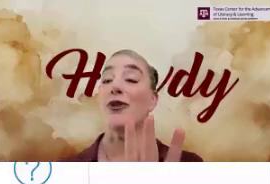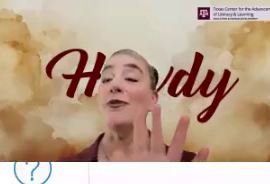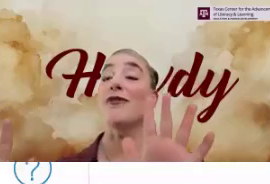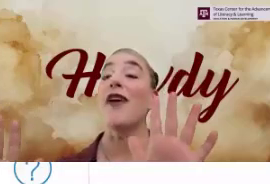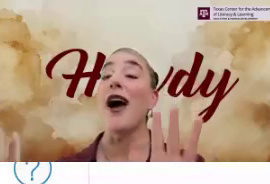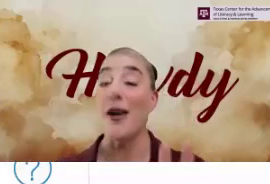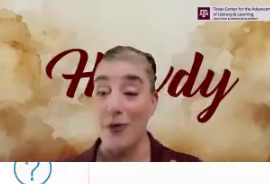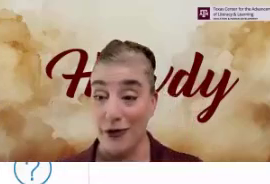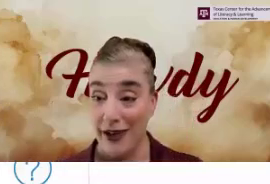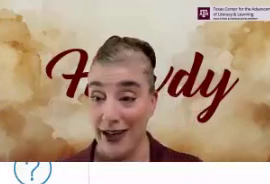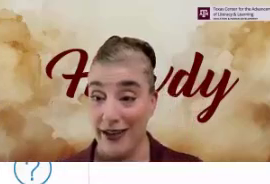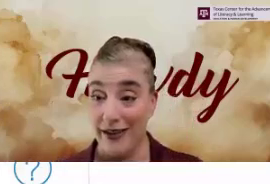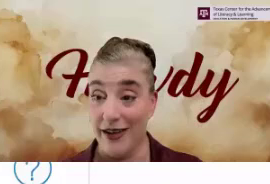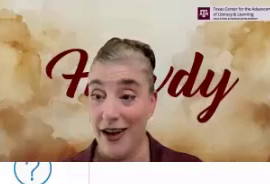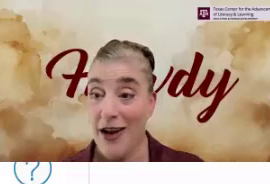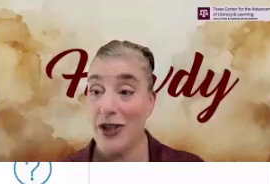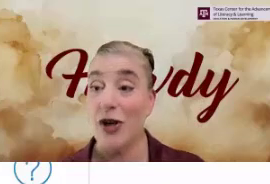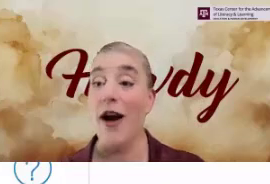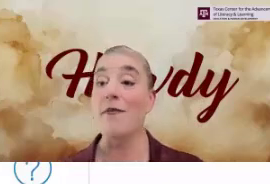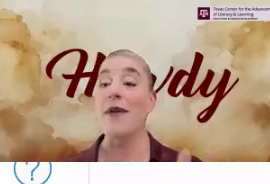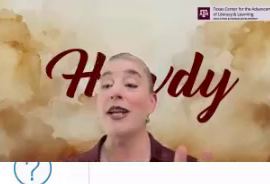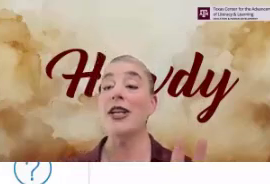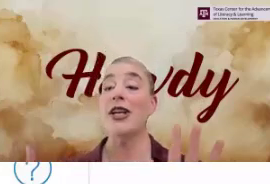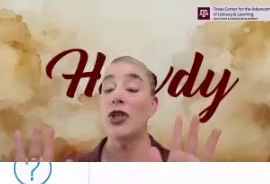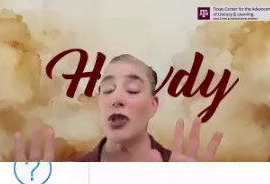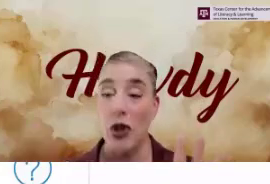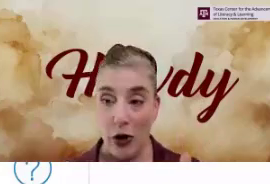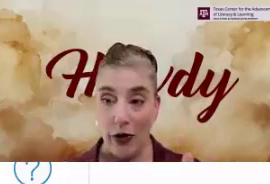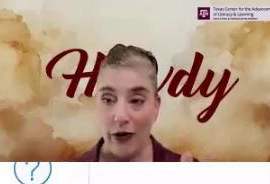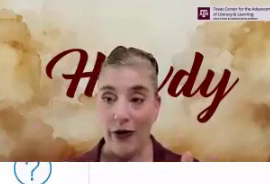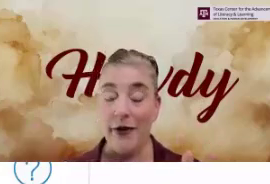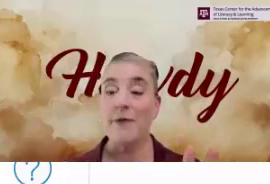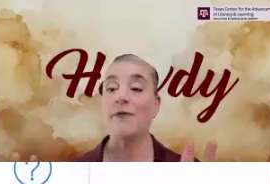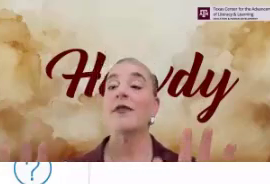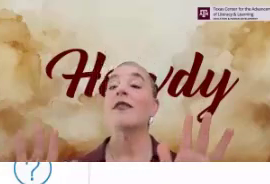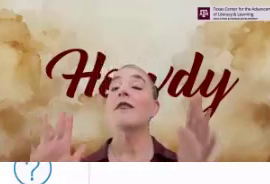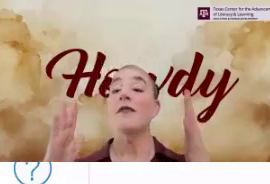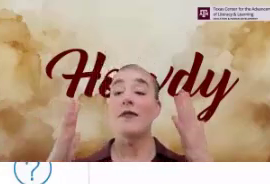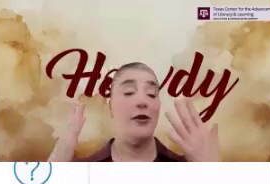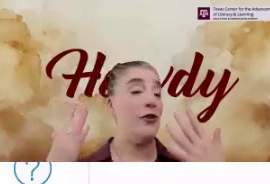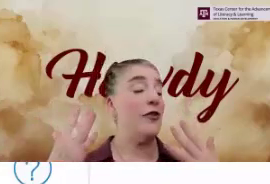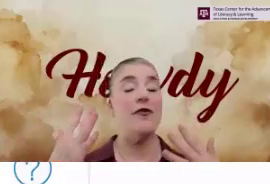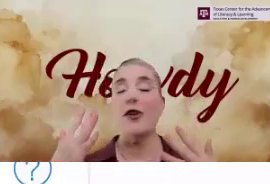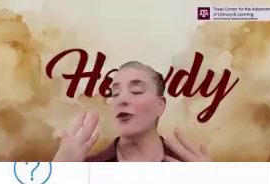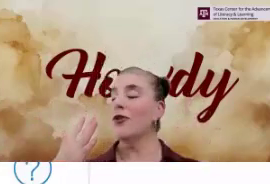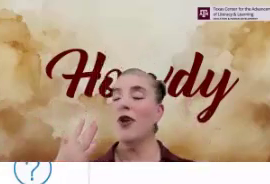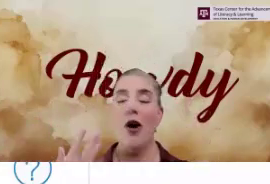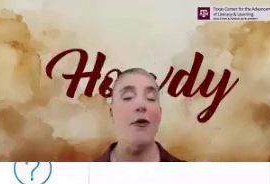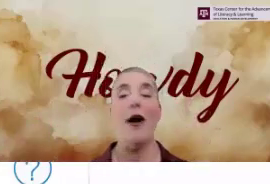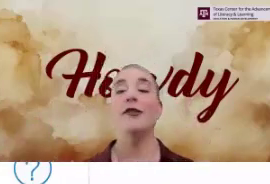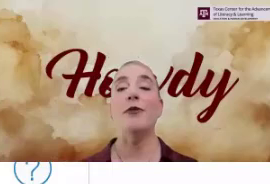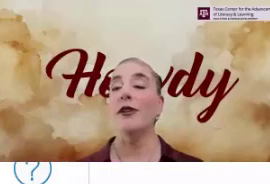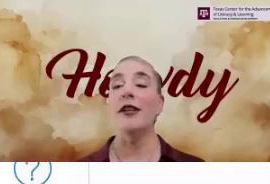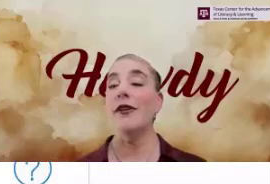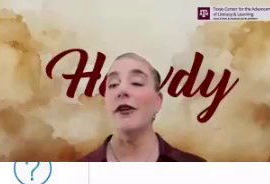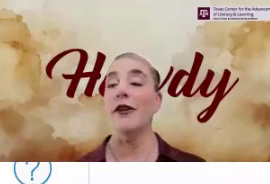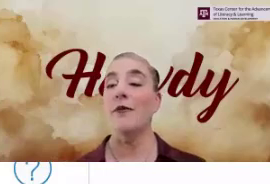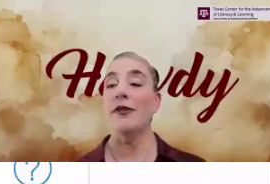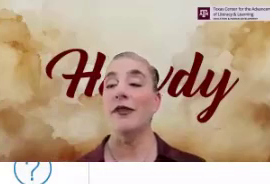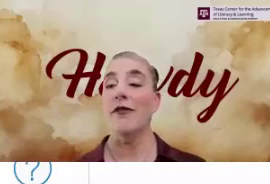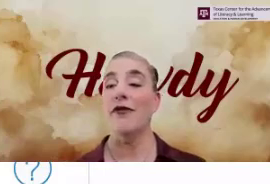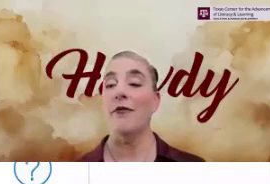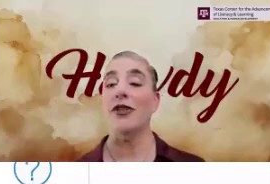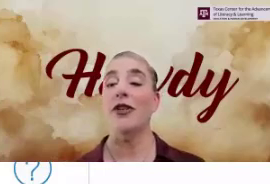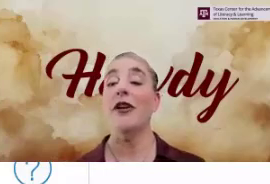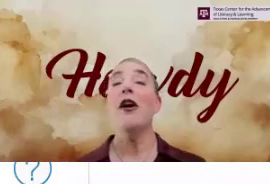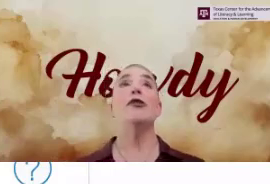them a descriptive hyperlink. So I'm making sure there's no possibility that they're